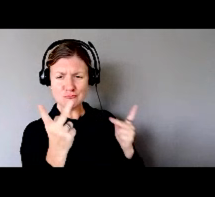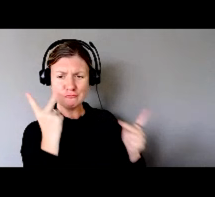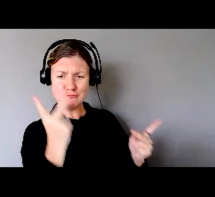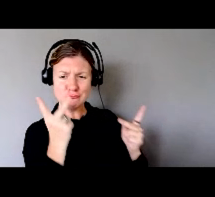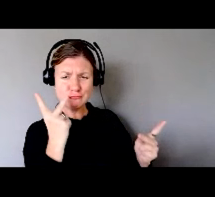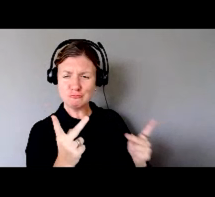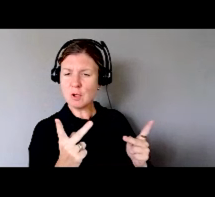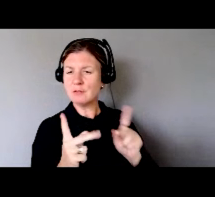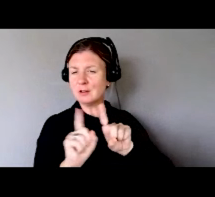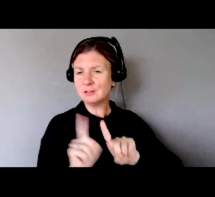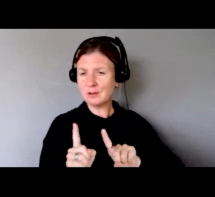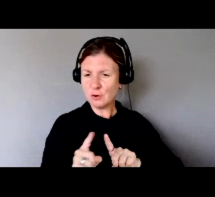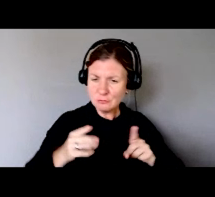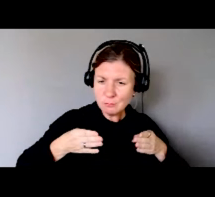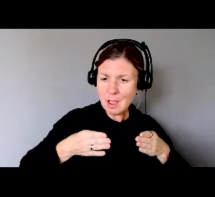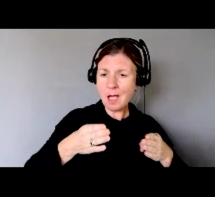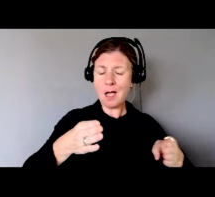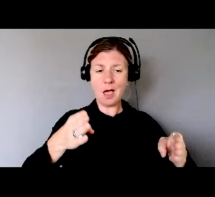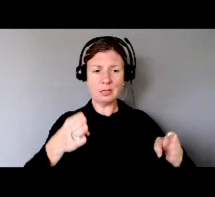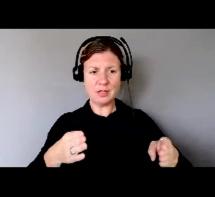and interact with the library